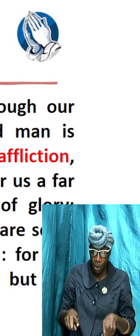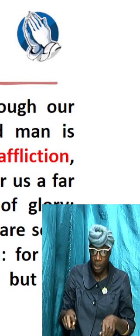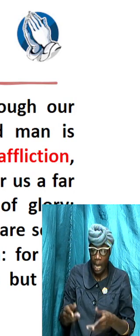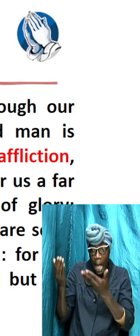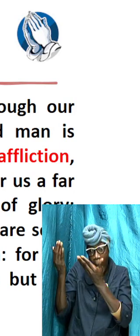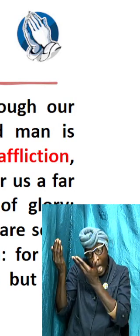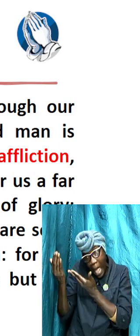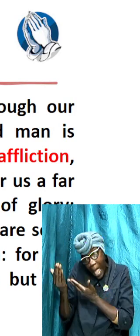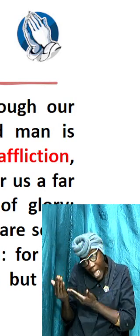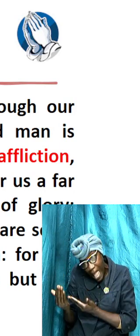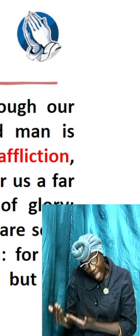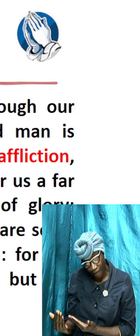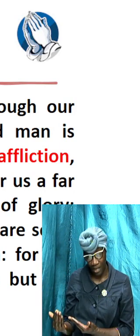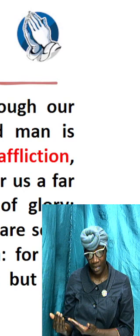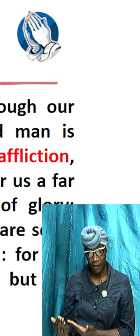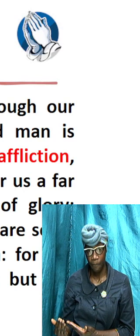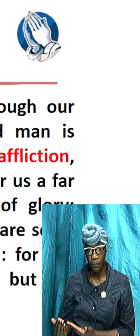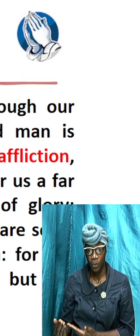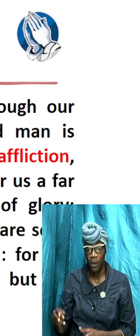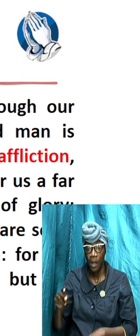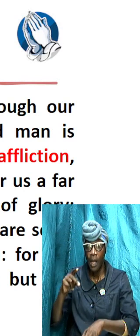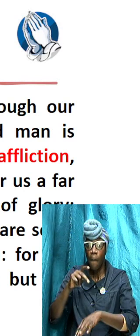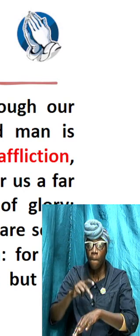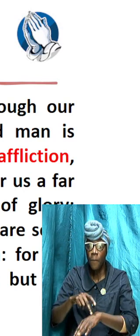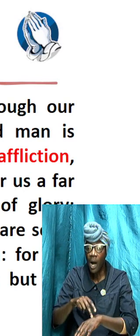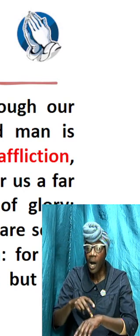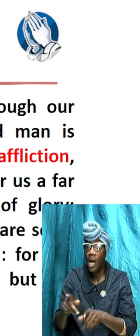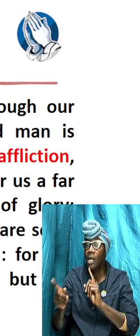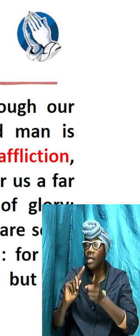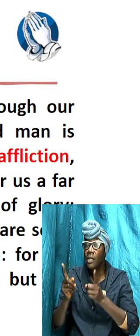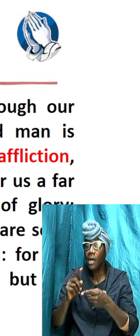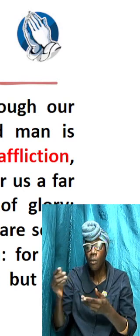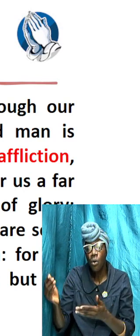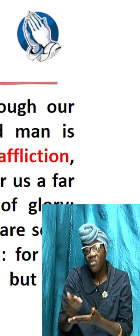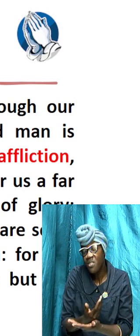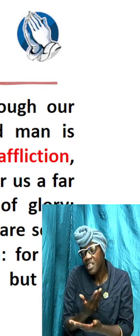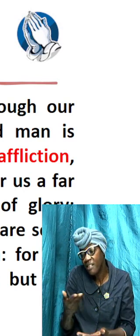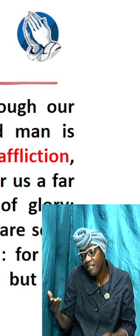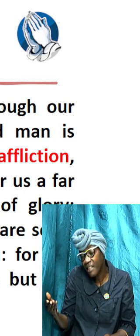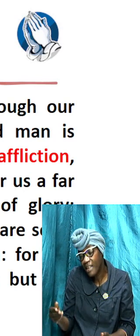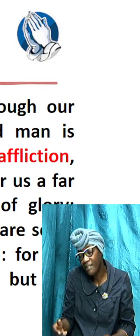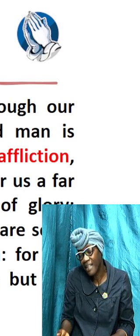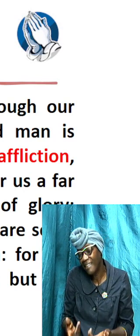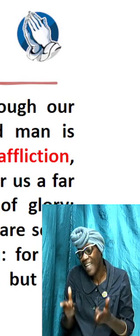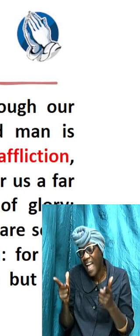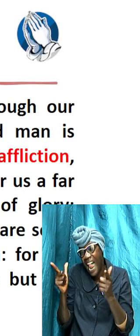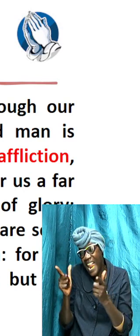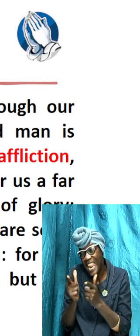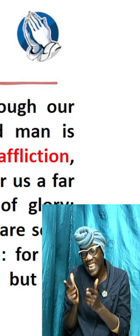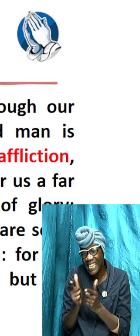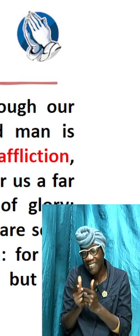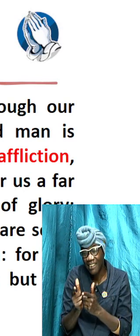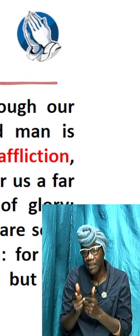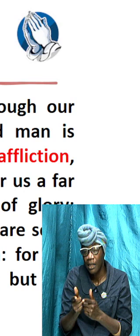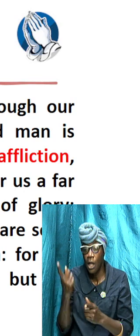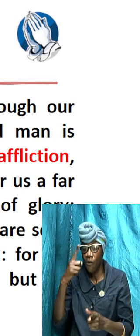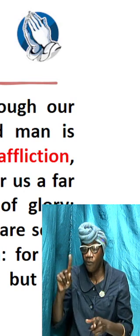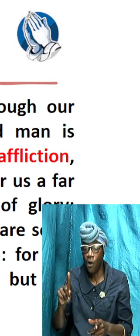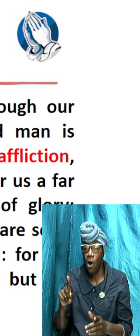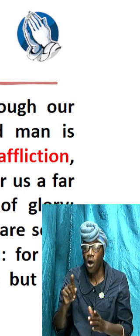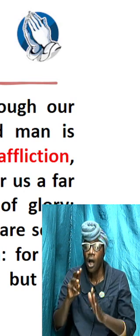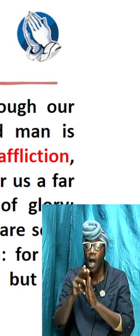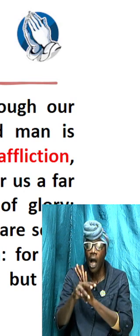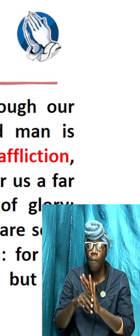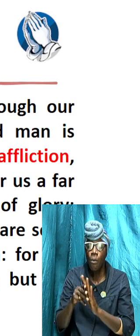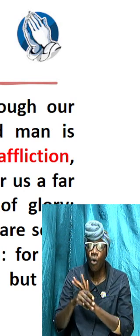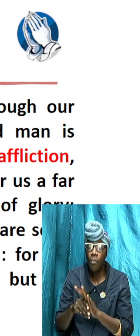Paul described all the things that we are going through as our light afflictions, which is but for a moment. He said, it